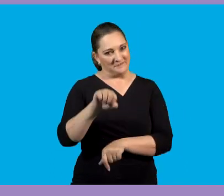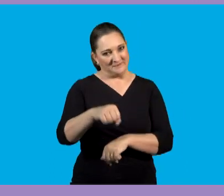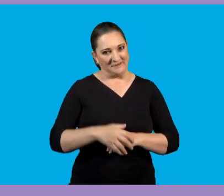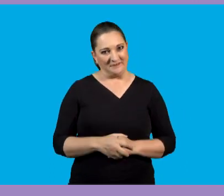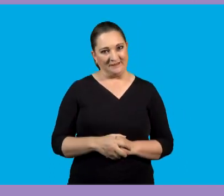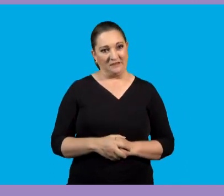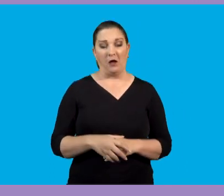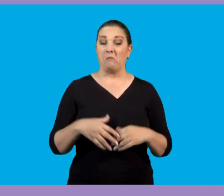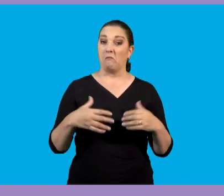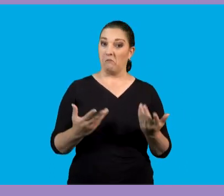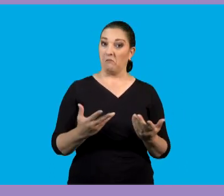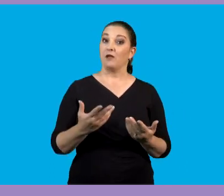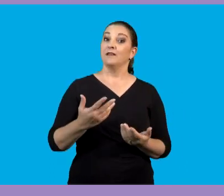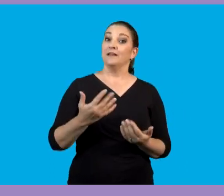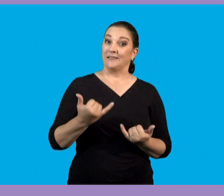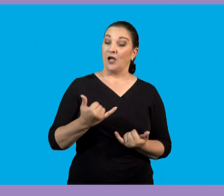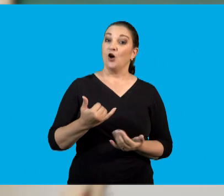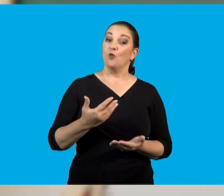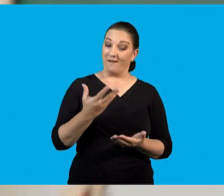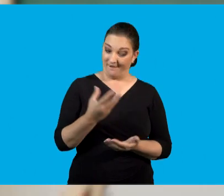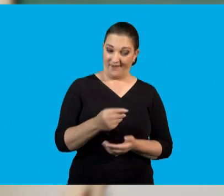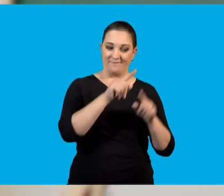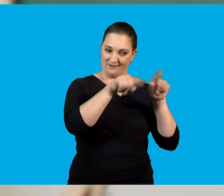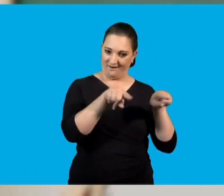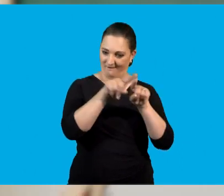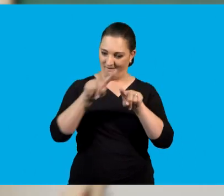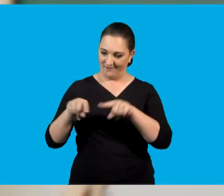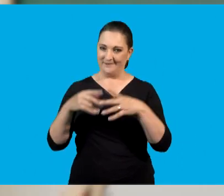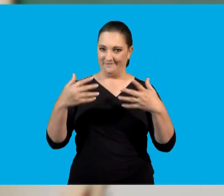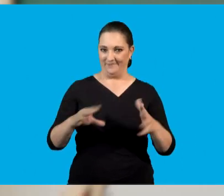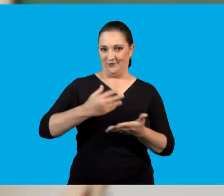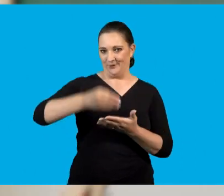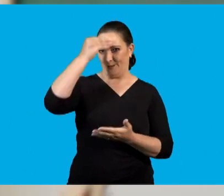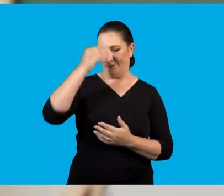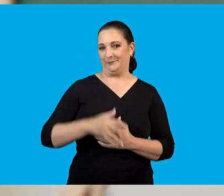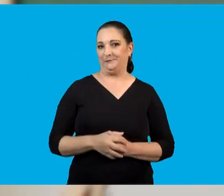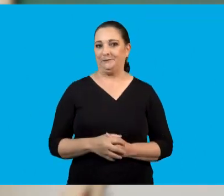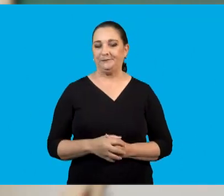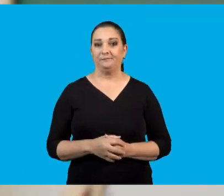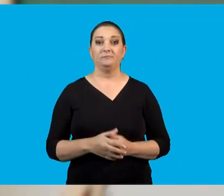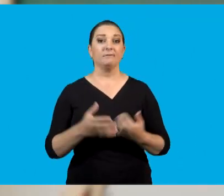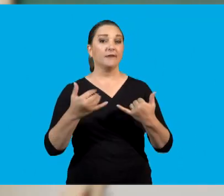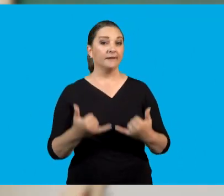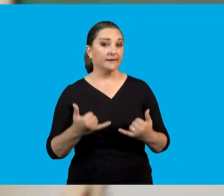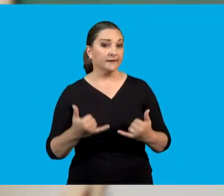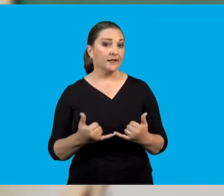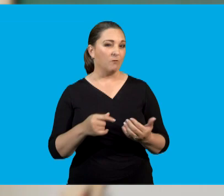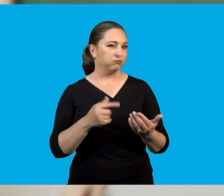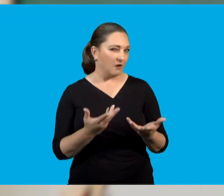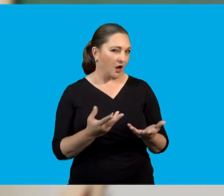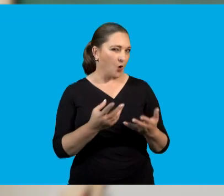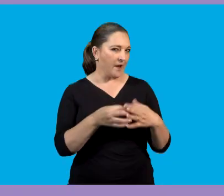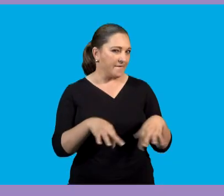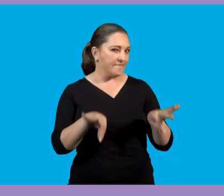those are the type of triangles that we have. Now, let's calculate the value